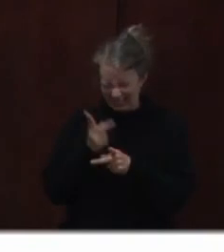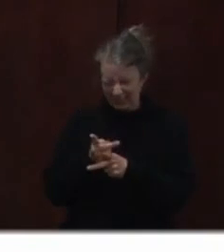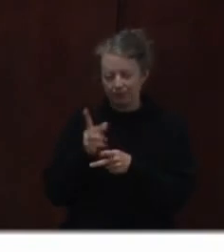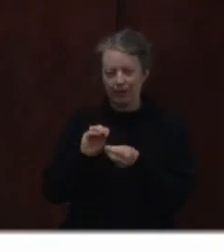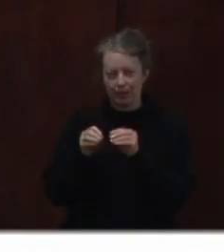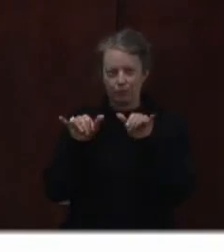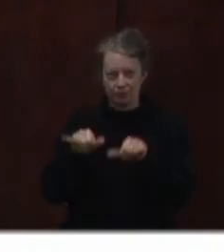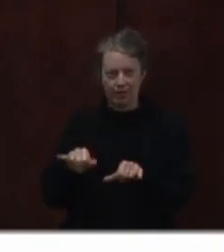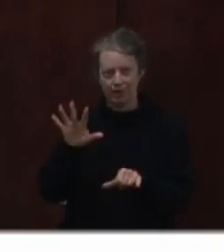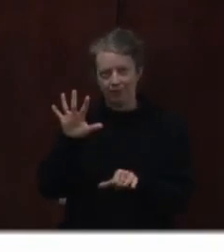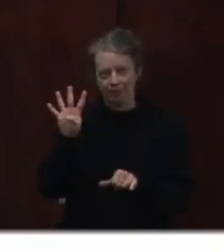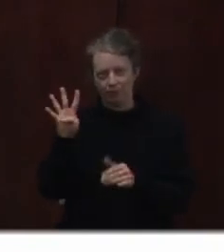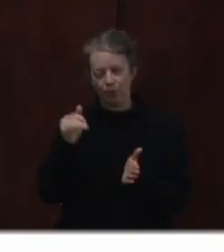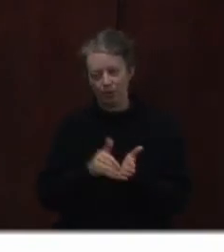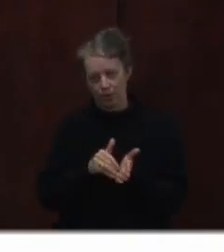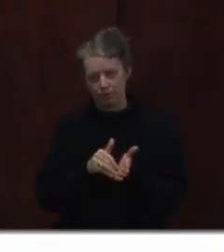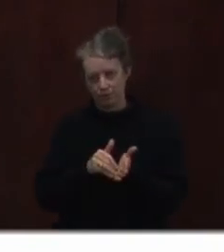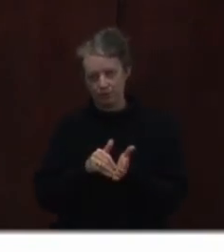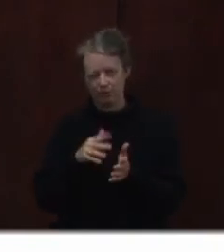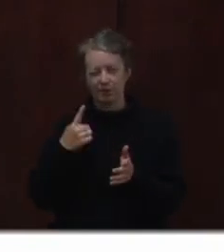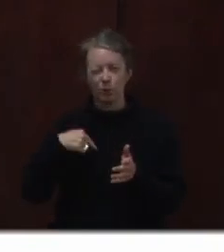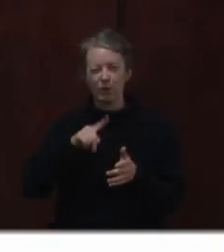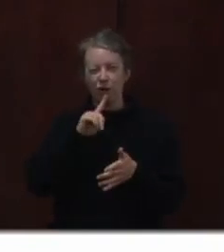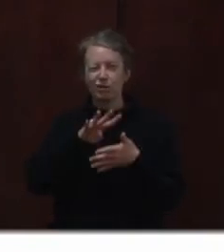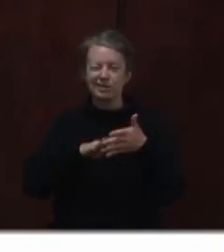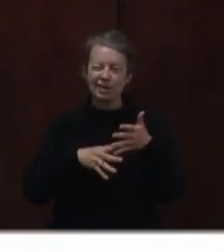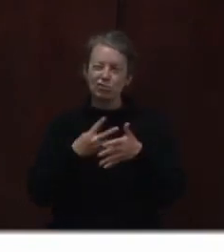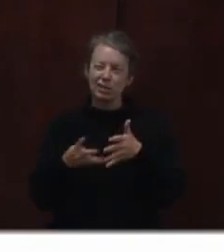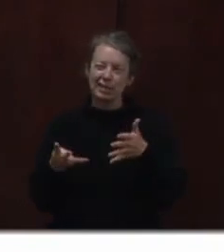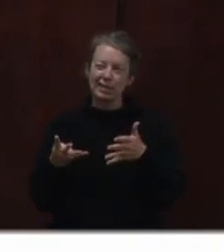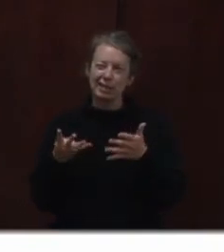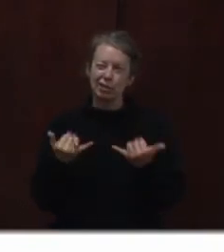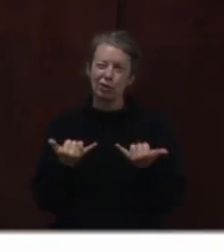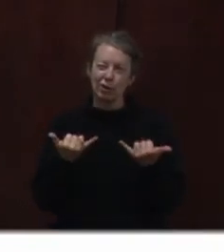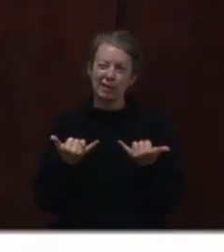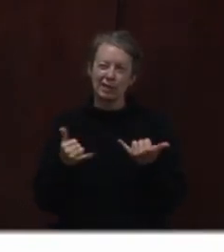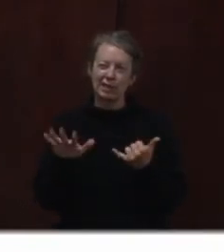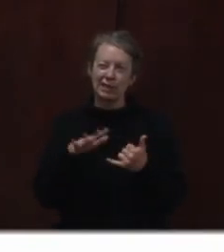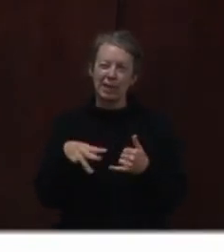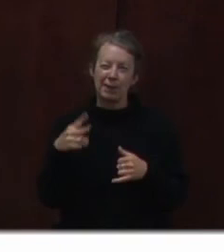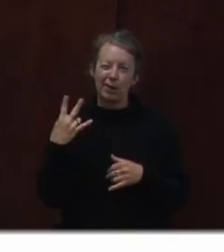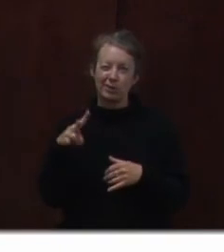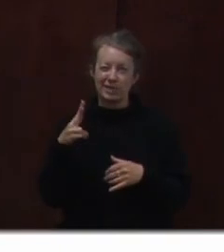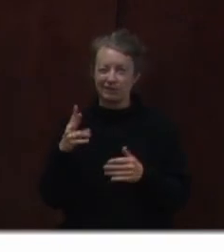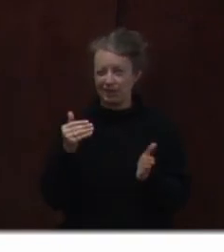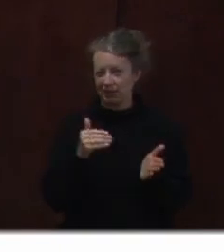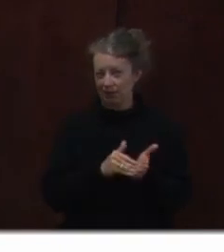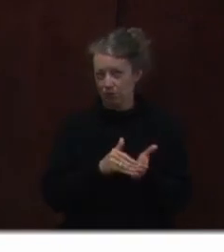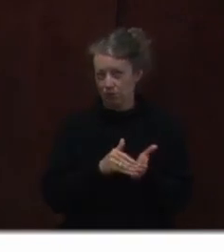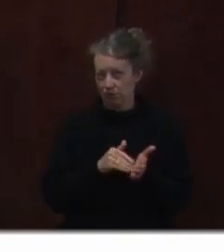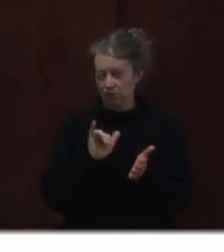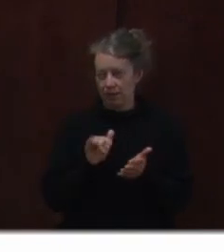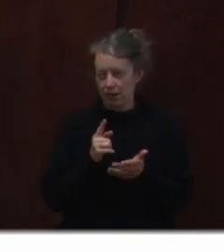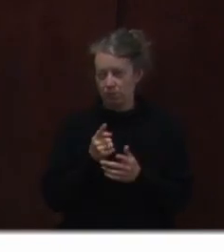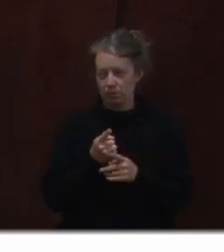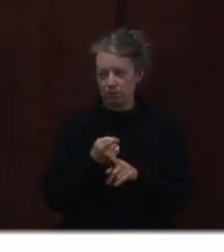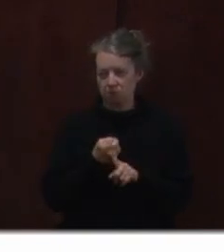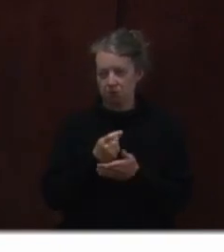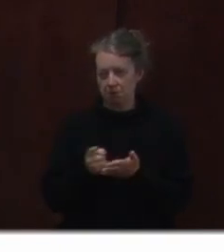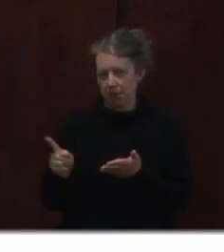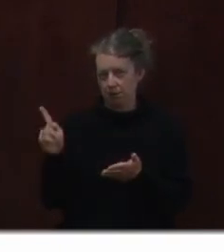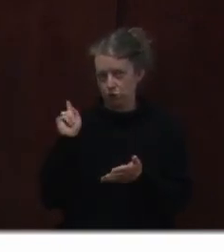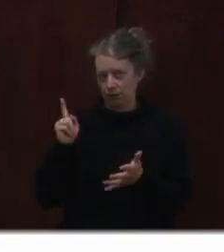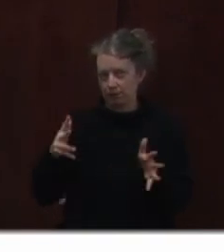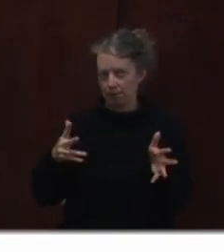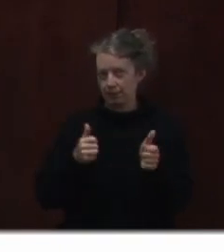are scheduling currently around the 17,000s, and that was as of last week's update. And